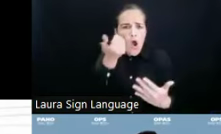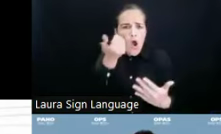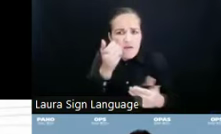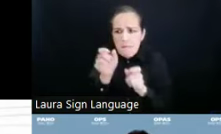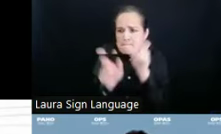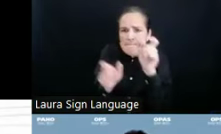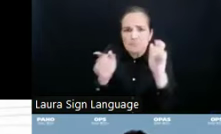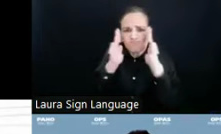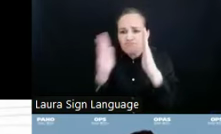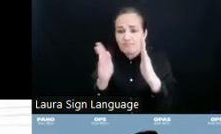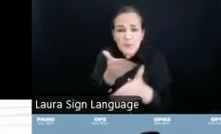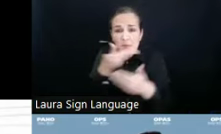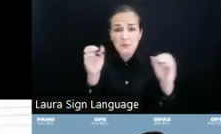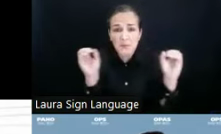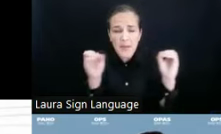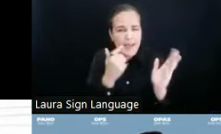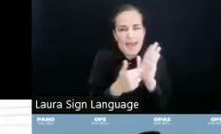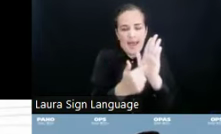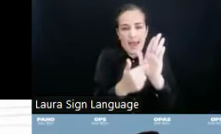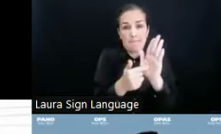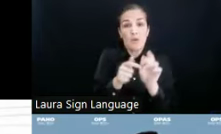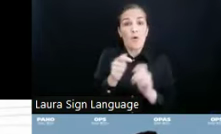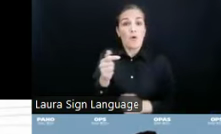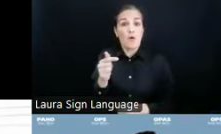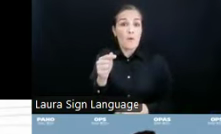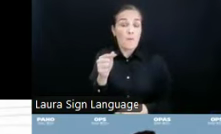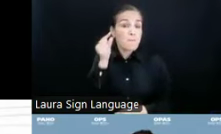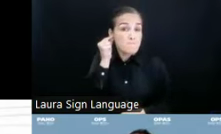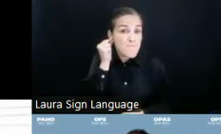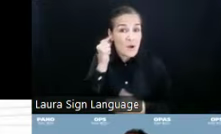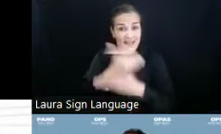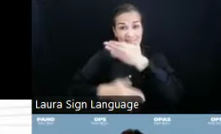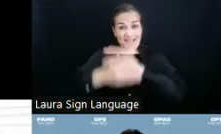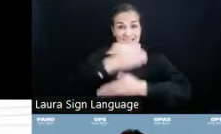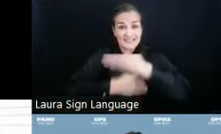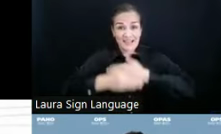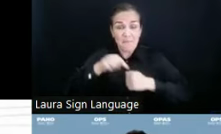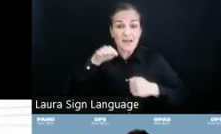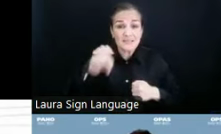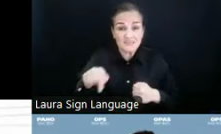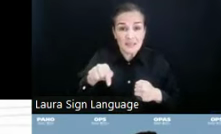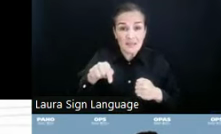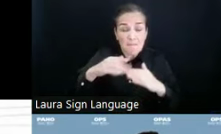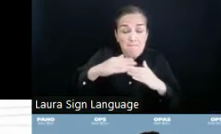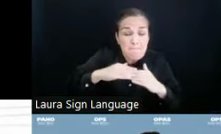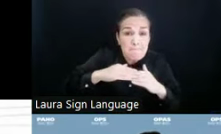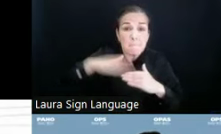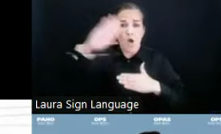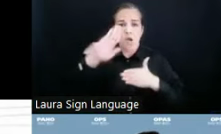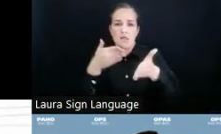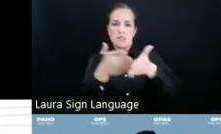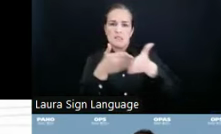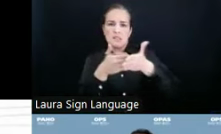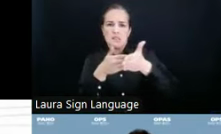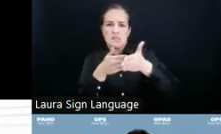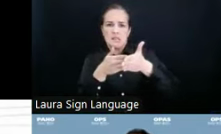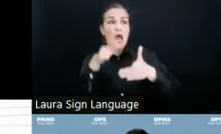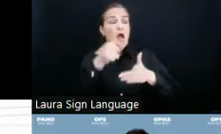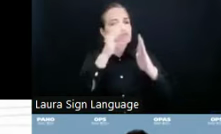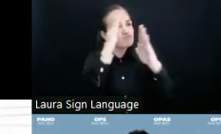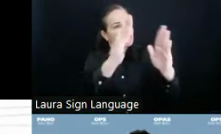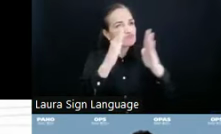transmisibles. Por non-communicable ejemplo, and las mujeres communicable con una diseases. discapacidad tienen Like menos women with riesgo, pero disabilities también have más less than posibilidades twice de the recibir una